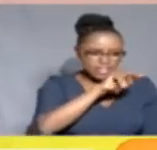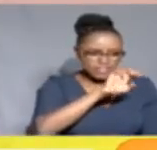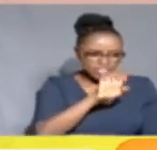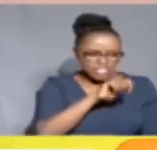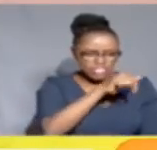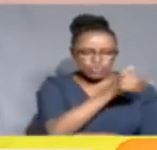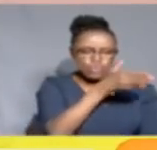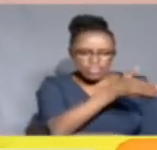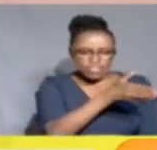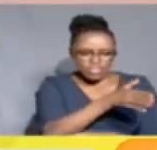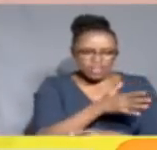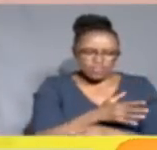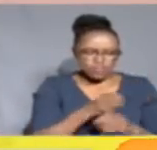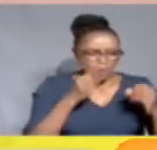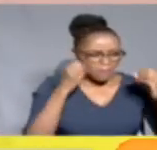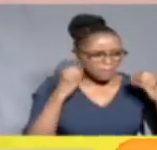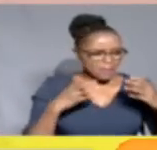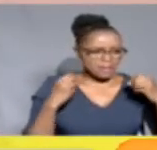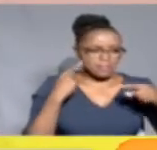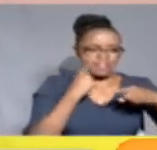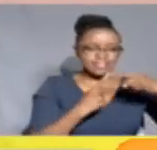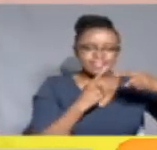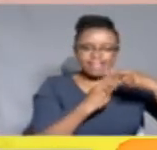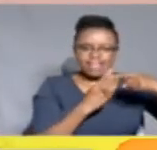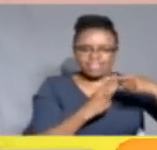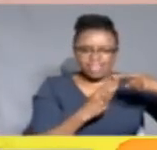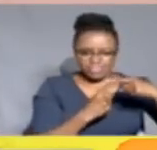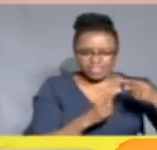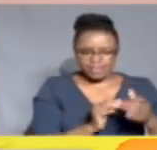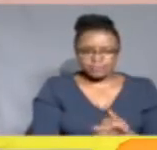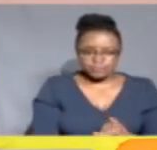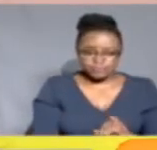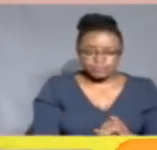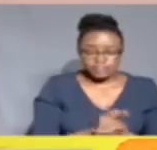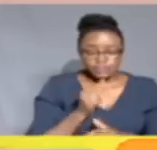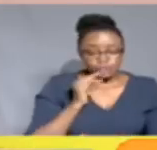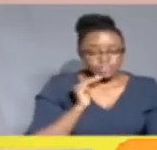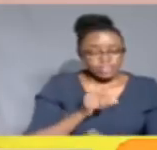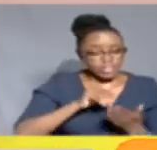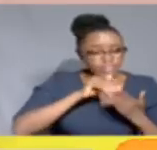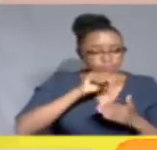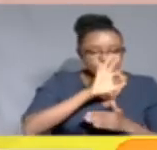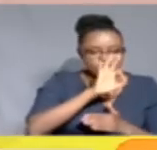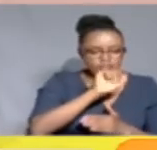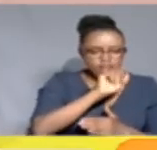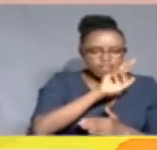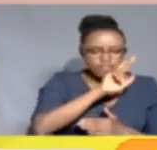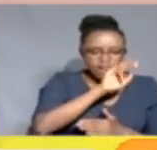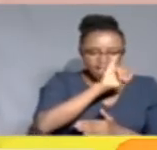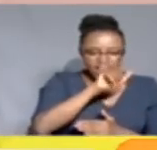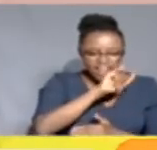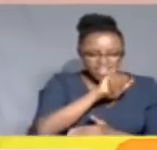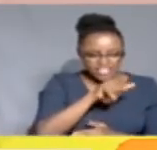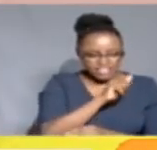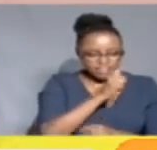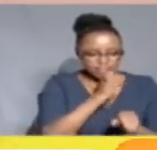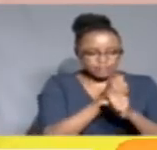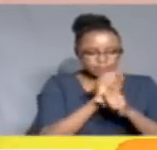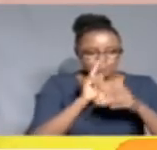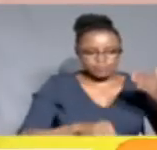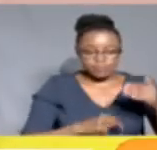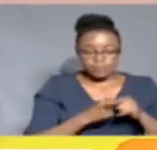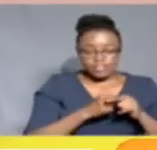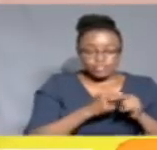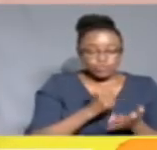you've been in this for many, many years, tell us more about what Faraja is doing to help more individuals, more